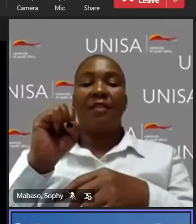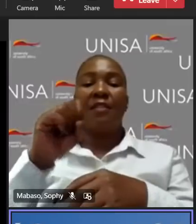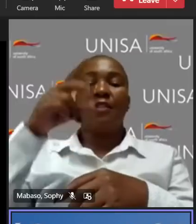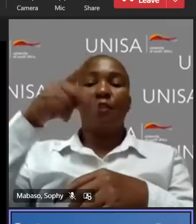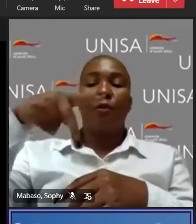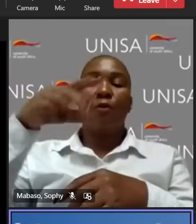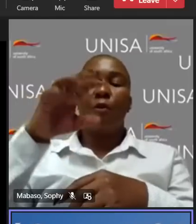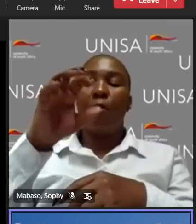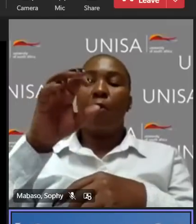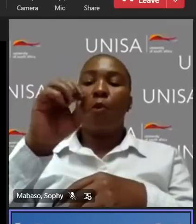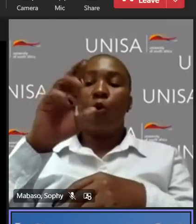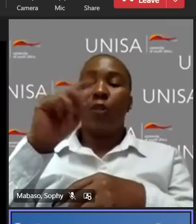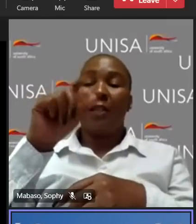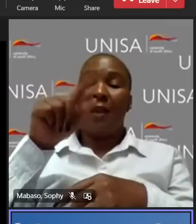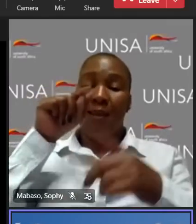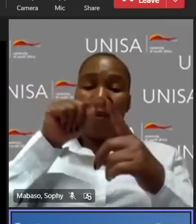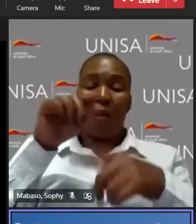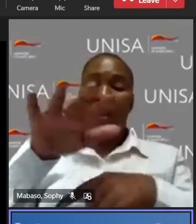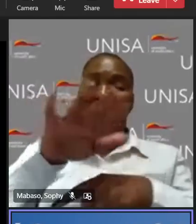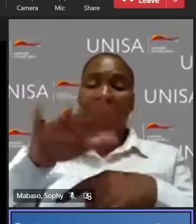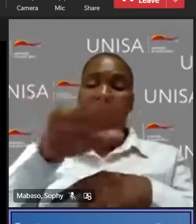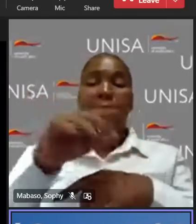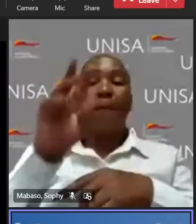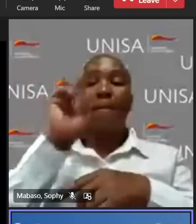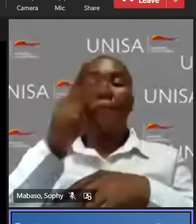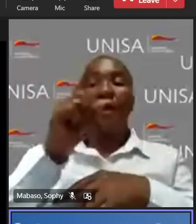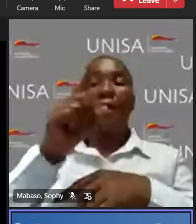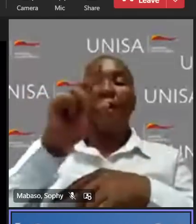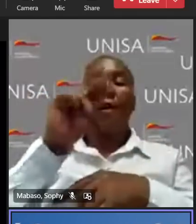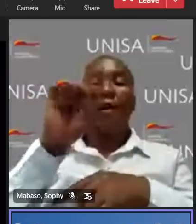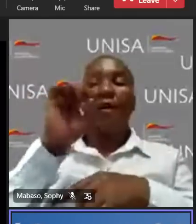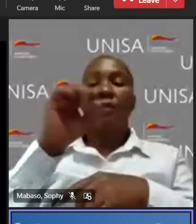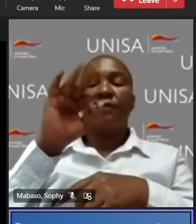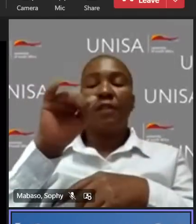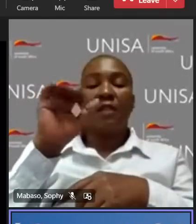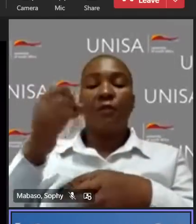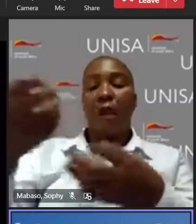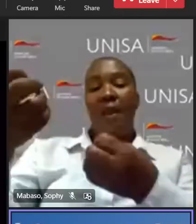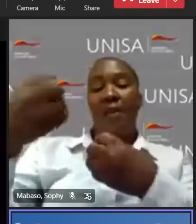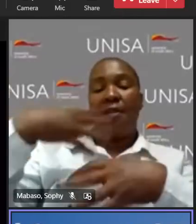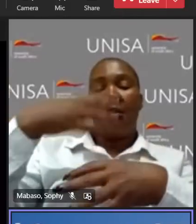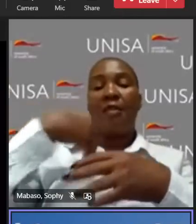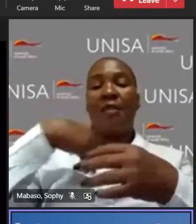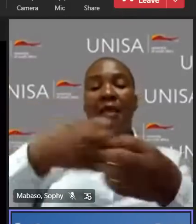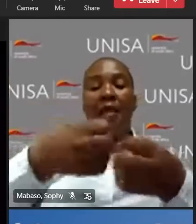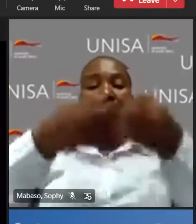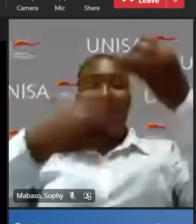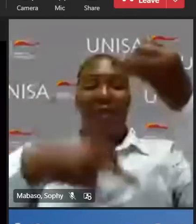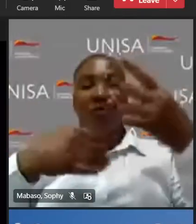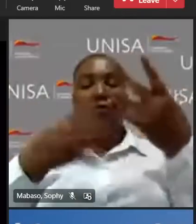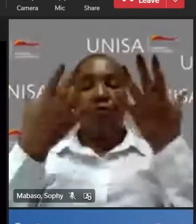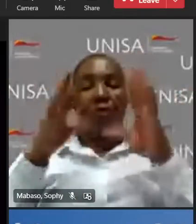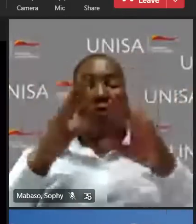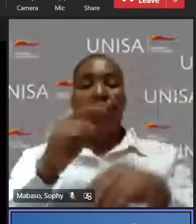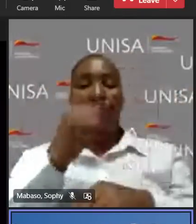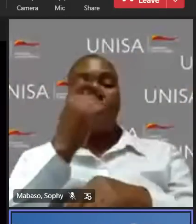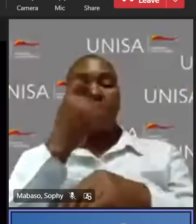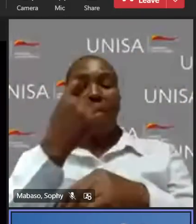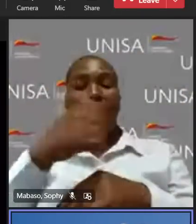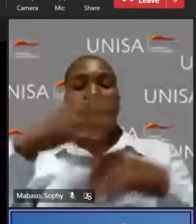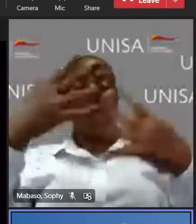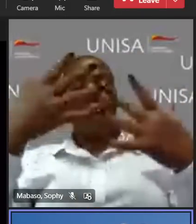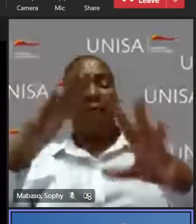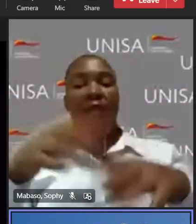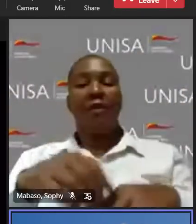but NSFAS would send us a list of those confirmed and funded students.